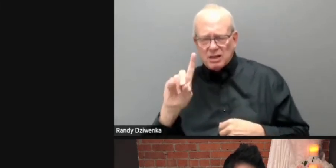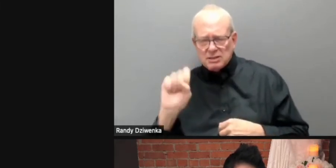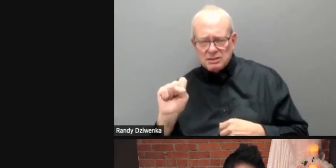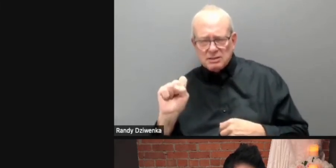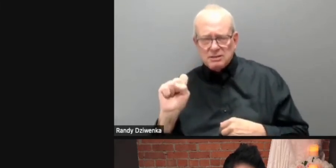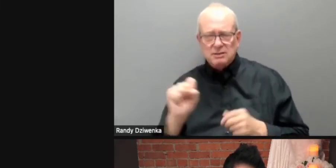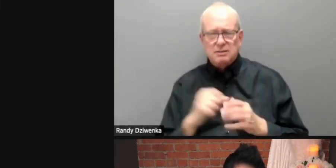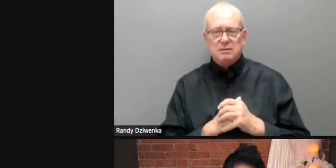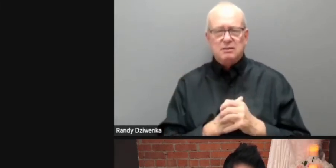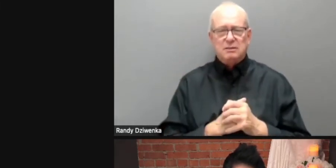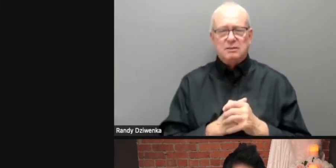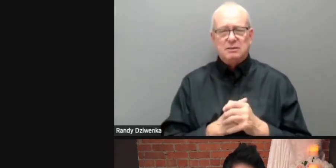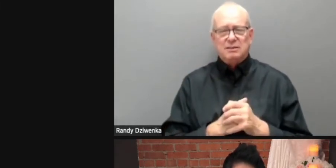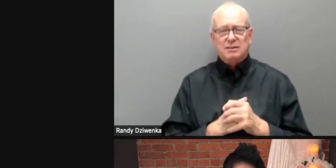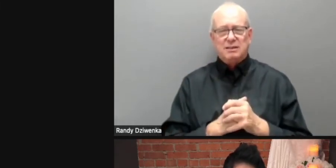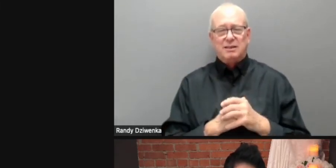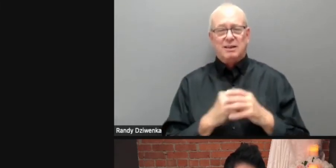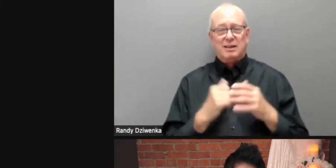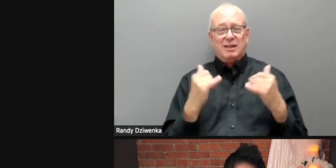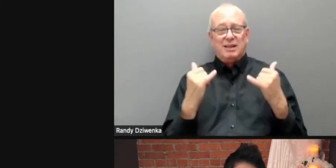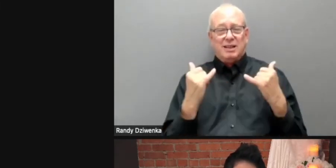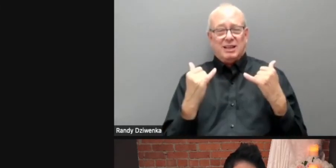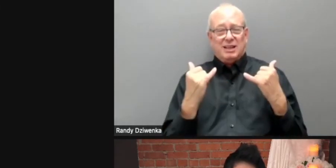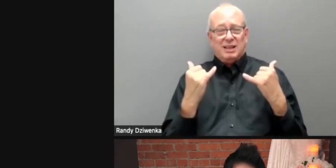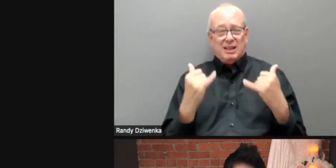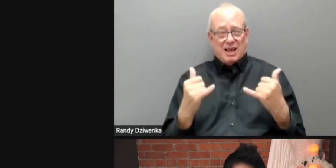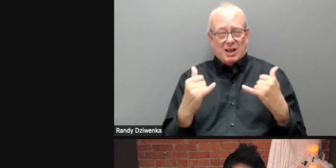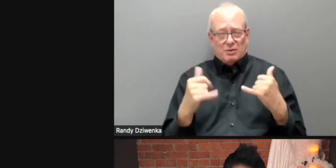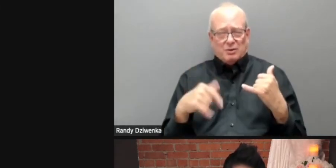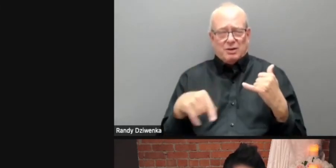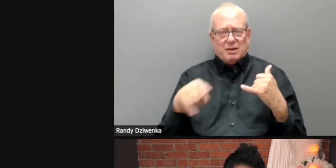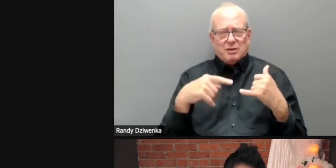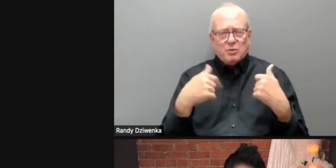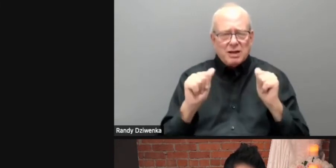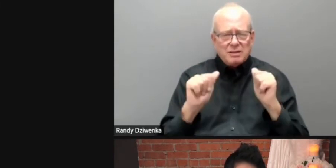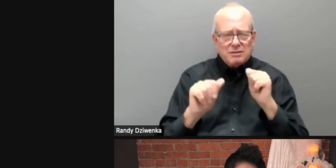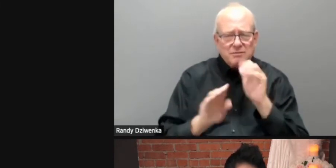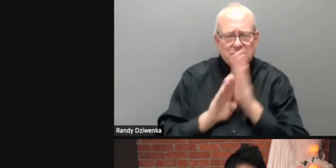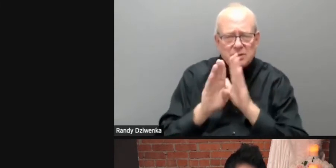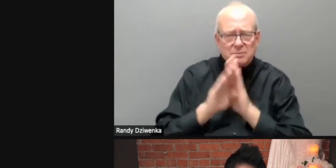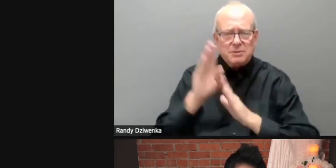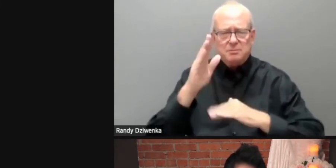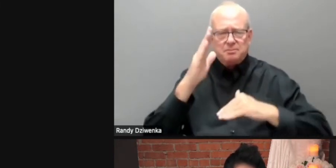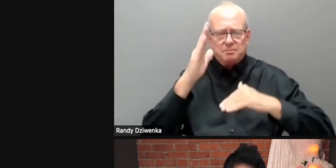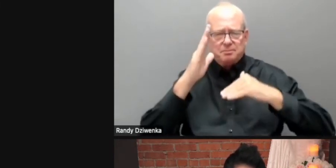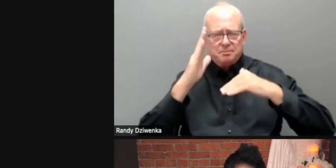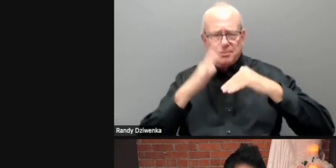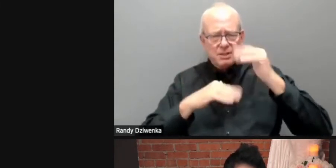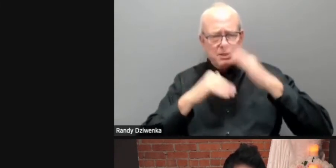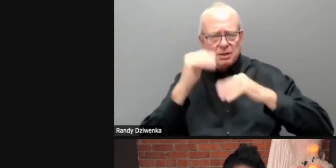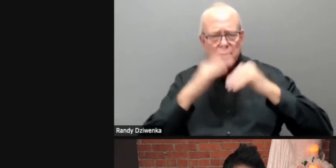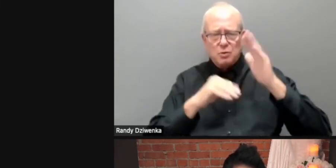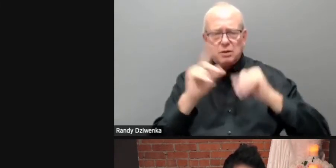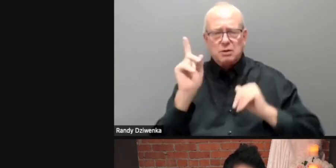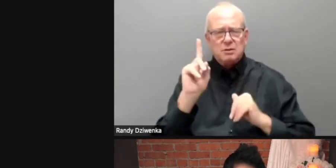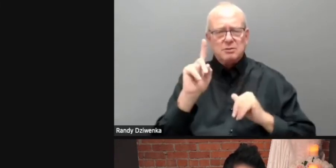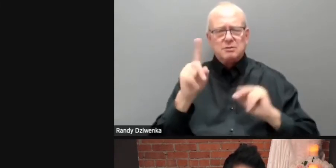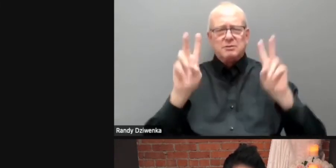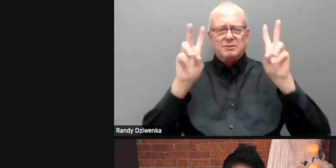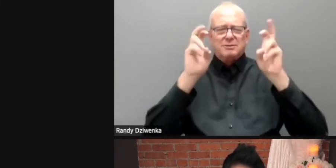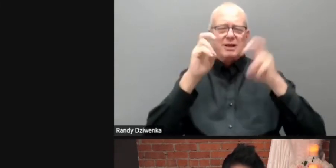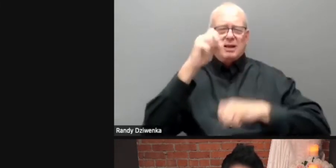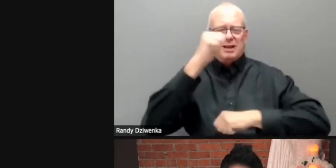2S LGBTQ+ community campus in his royal establishment for social and financial empowerment